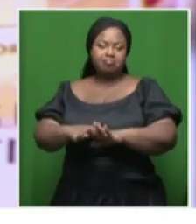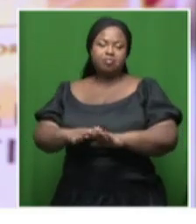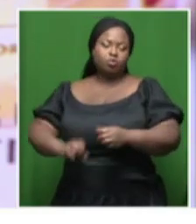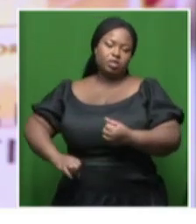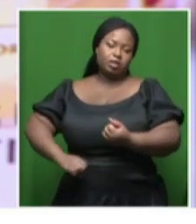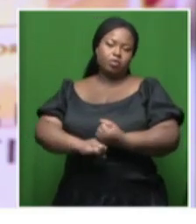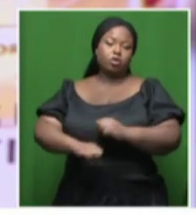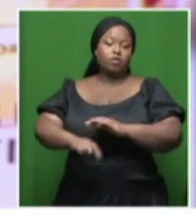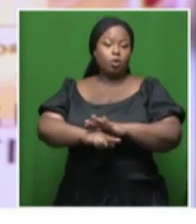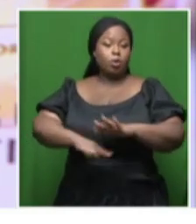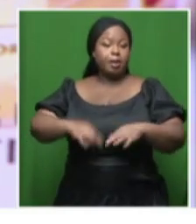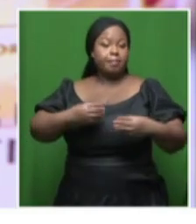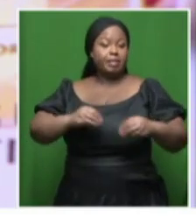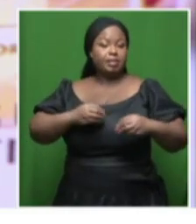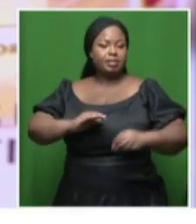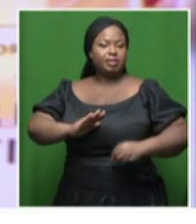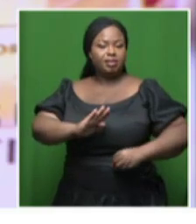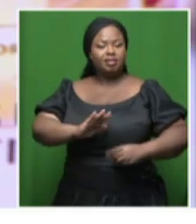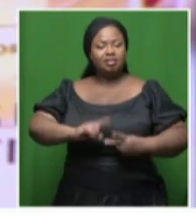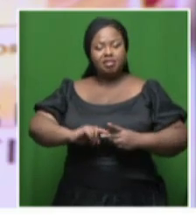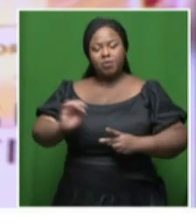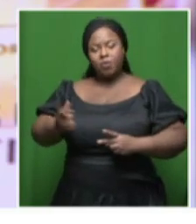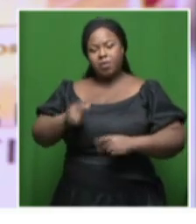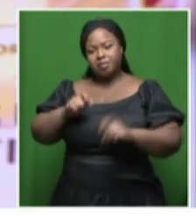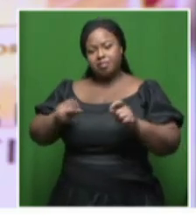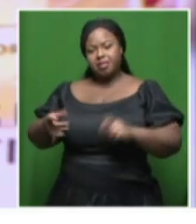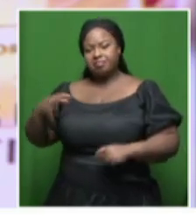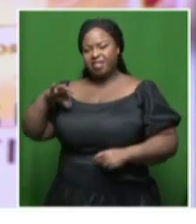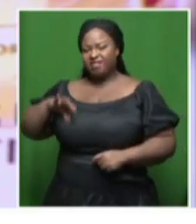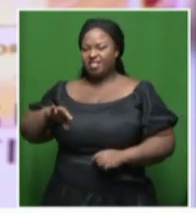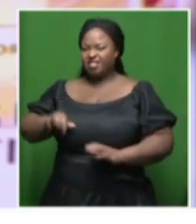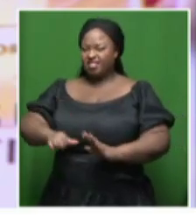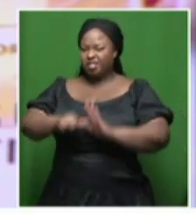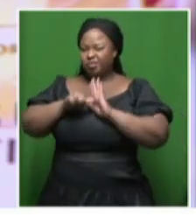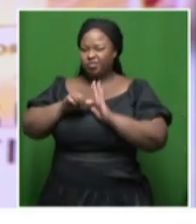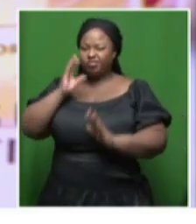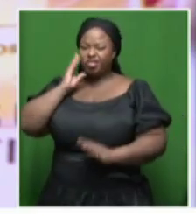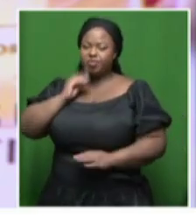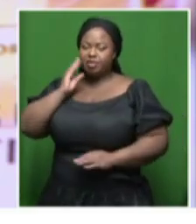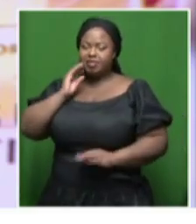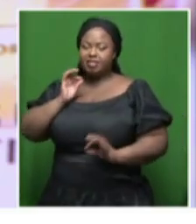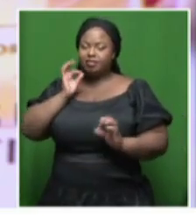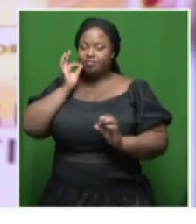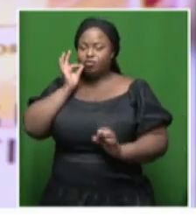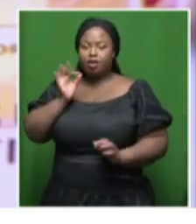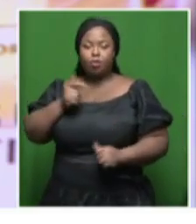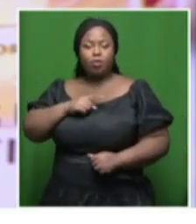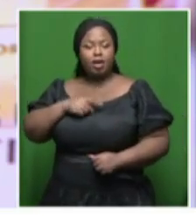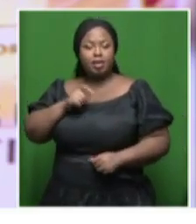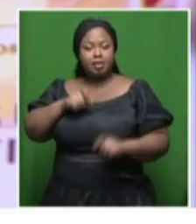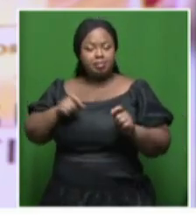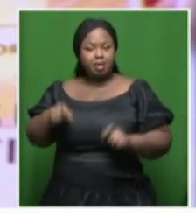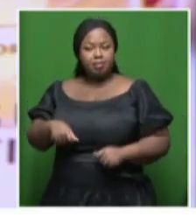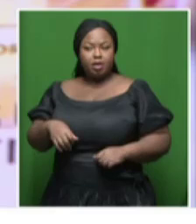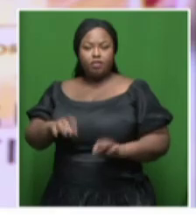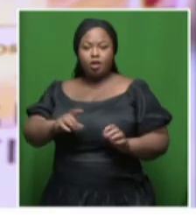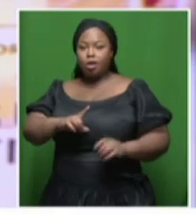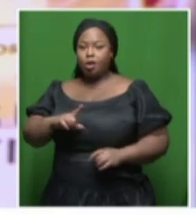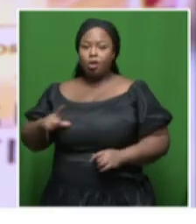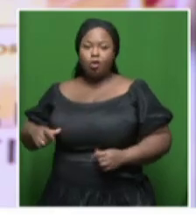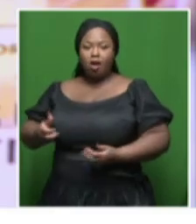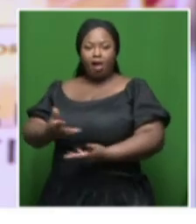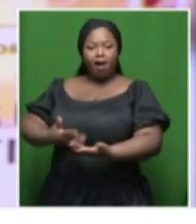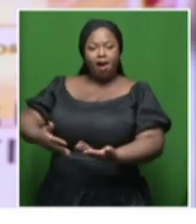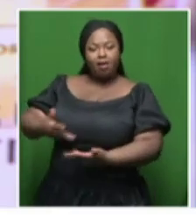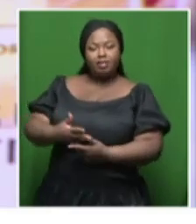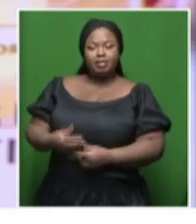our entrepreneurs and having something for everyone is important. Mm. It's an experience. So that when we can get people to stay longer and have a great time, they